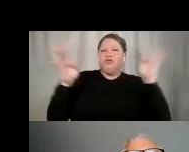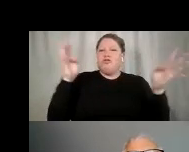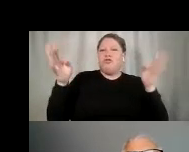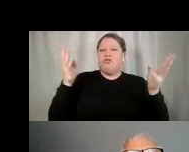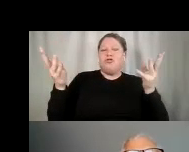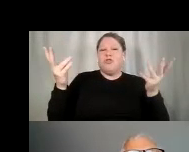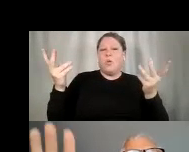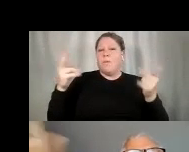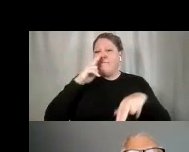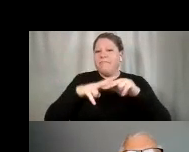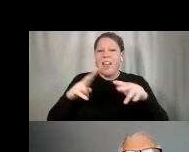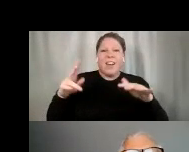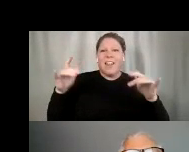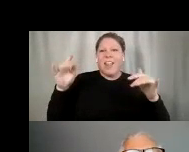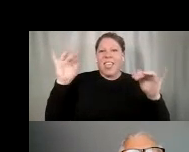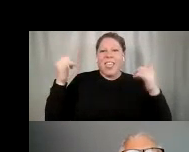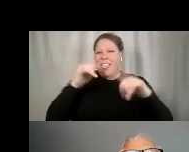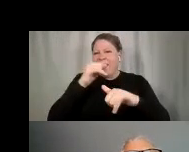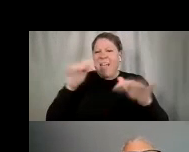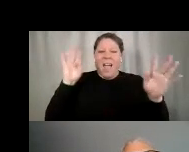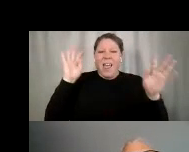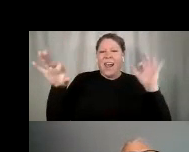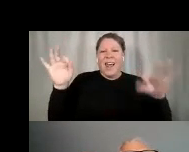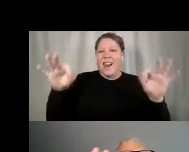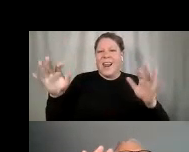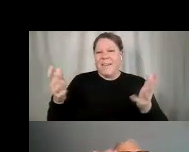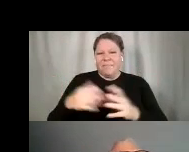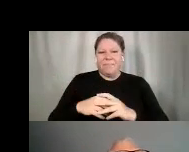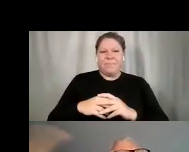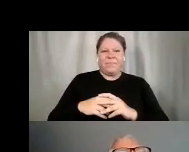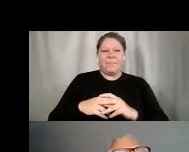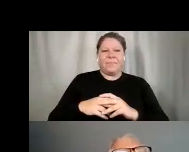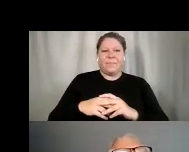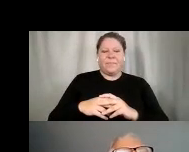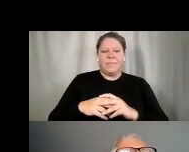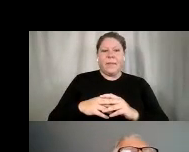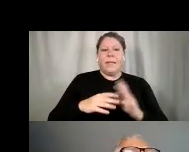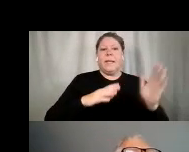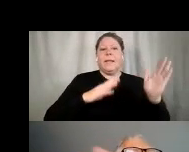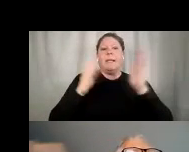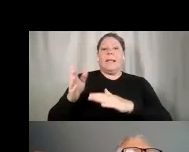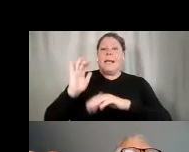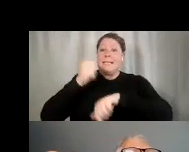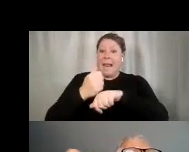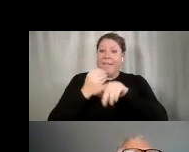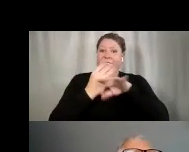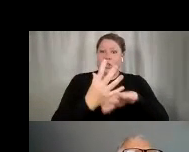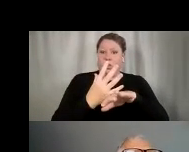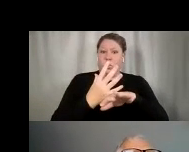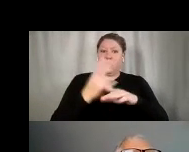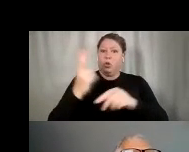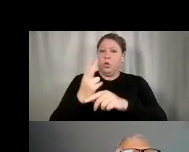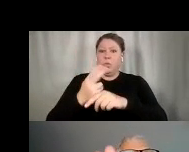solutions in this virtual space. And then setting up your virtual space to use any of the